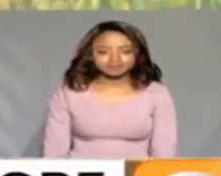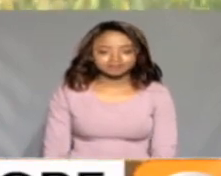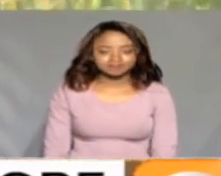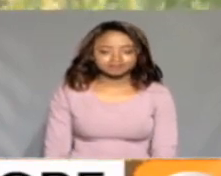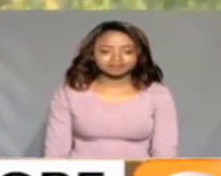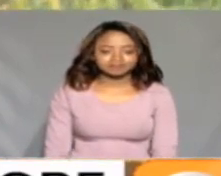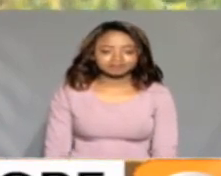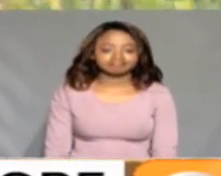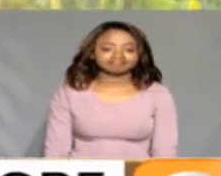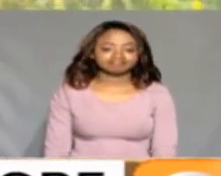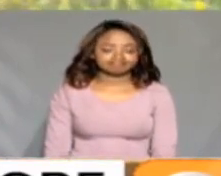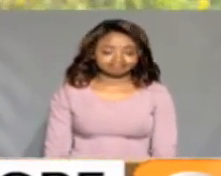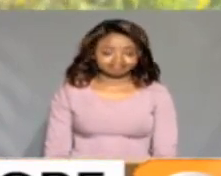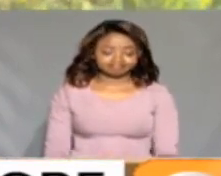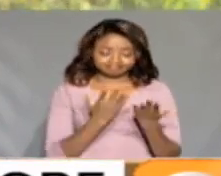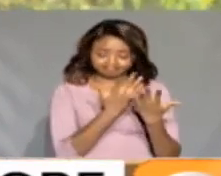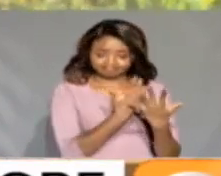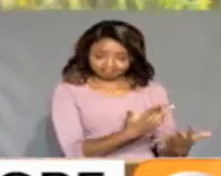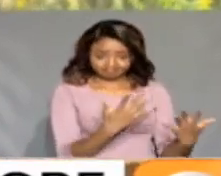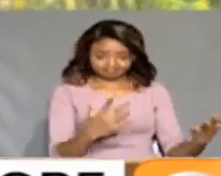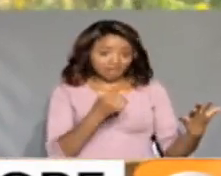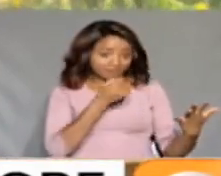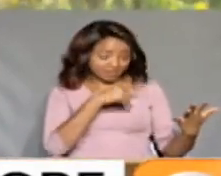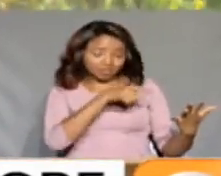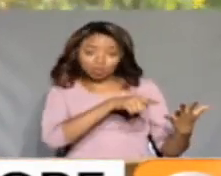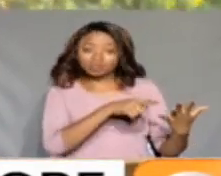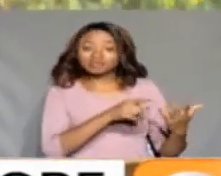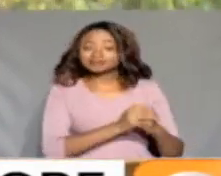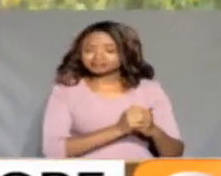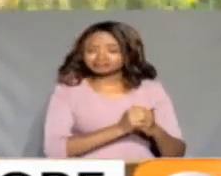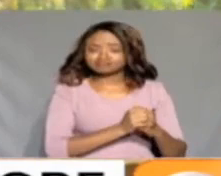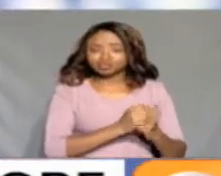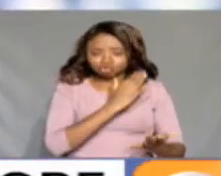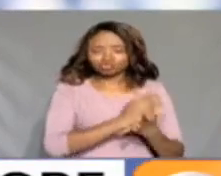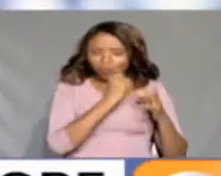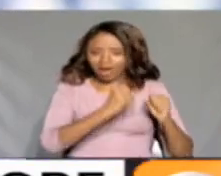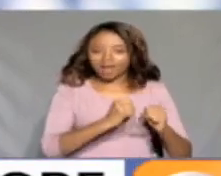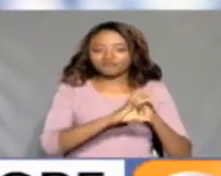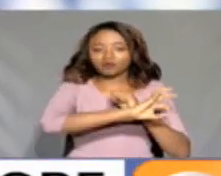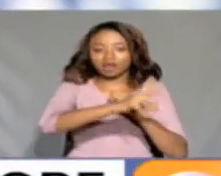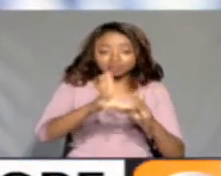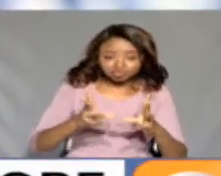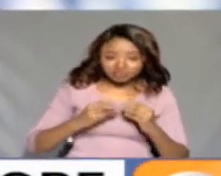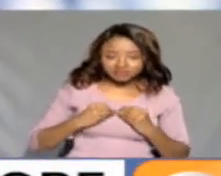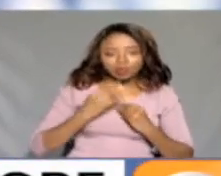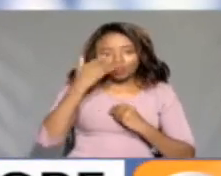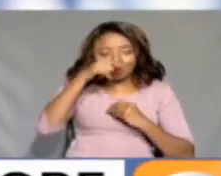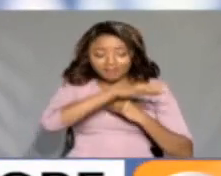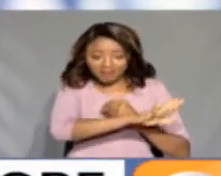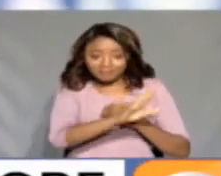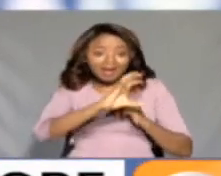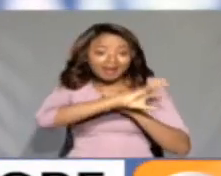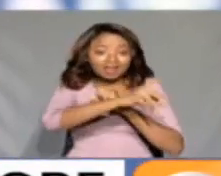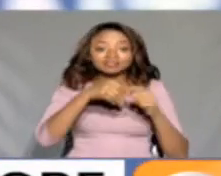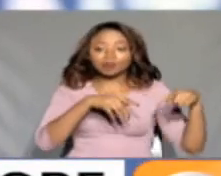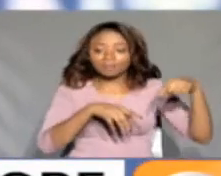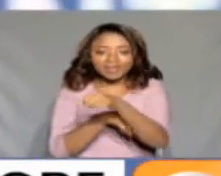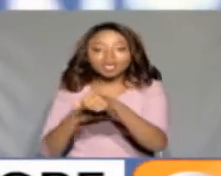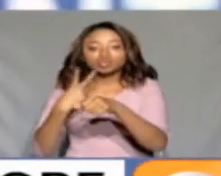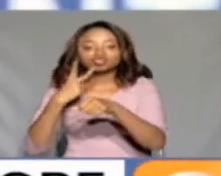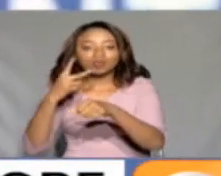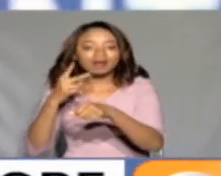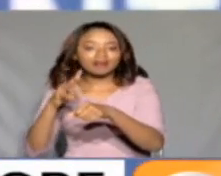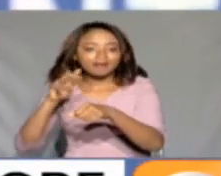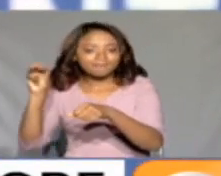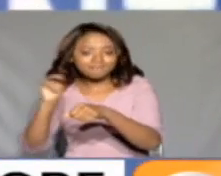The medical equipment scheme has been a bitter pill for counties to swallow, with the devolved units now paying at least 200 million